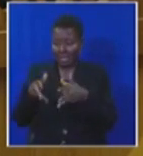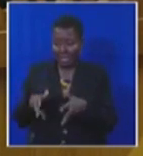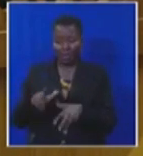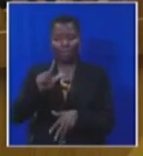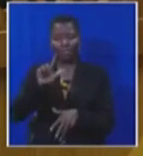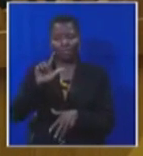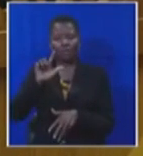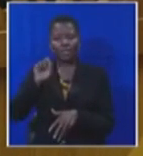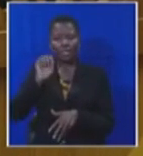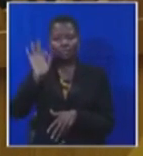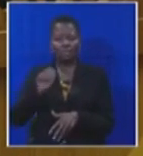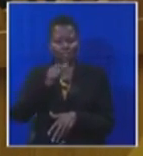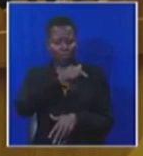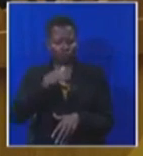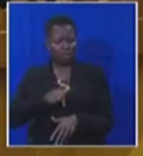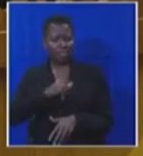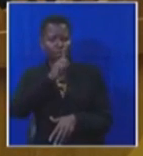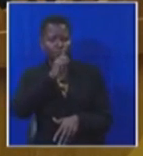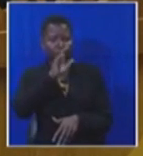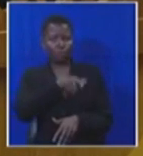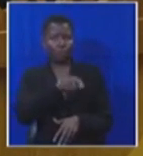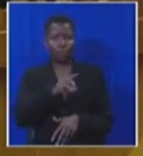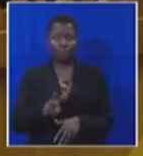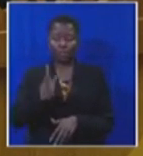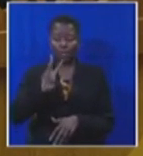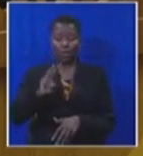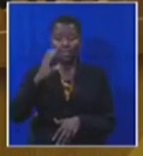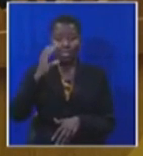nothing. Every province, except for the Western Cape,